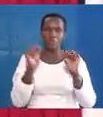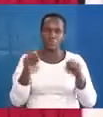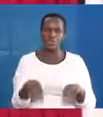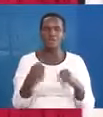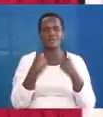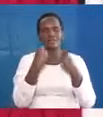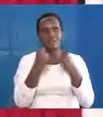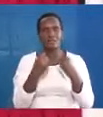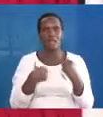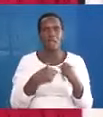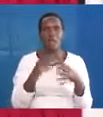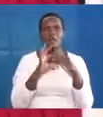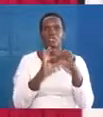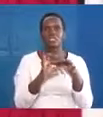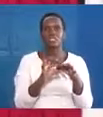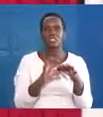our unity,